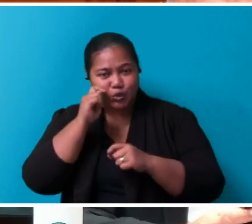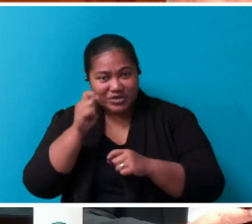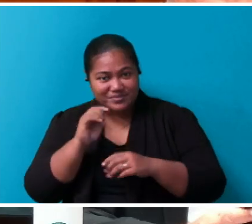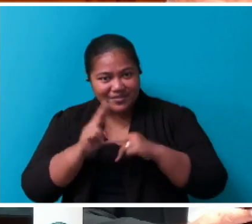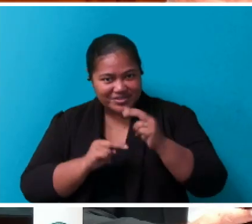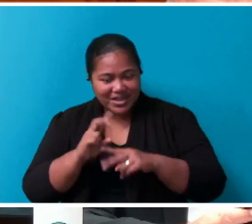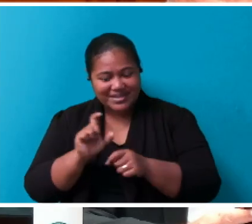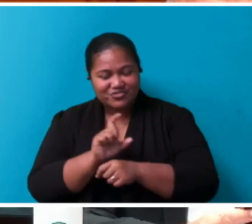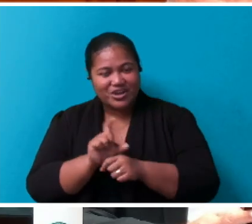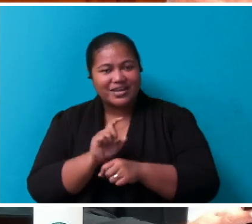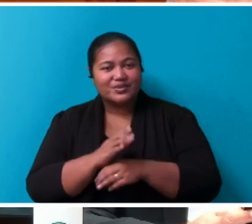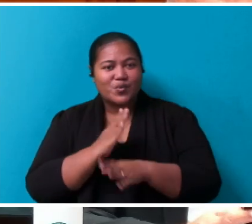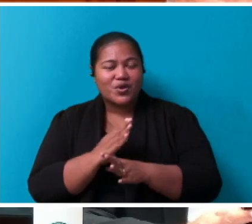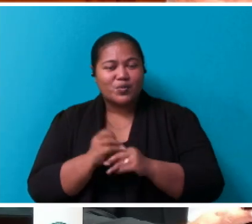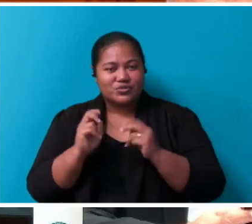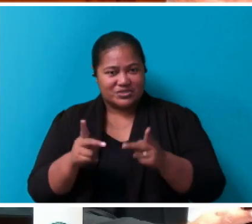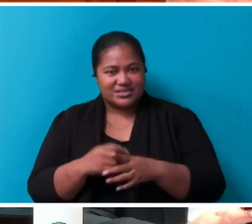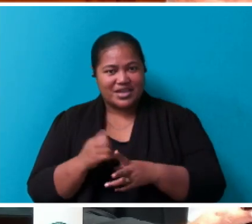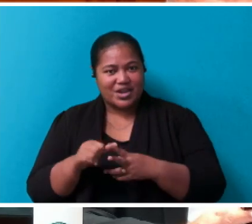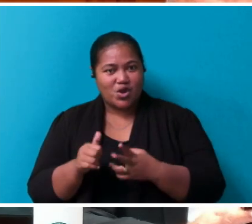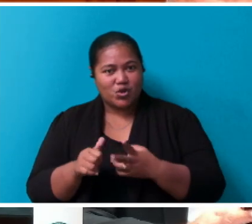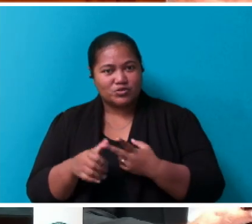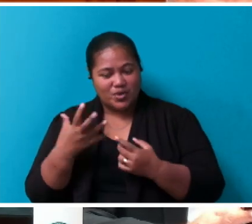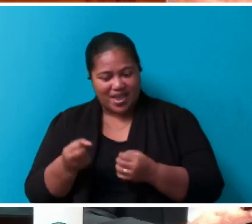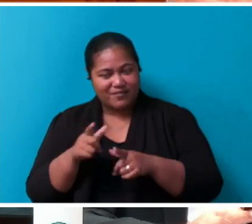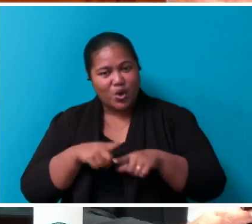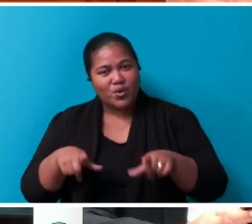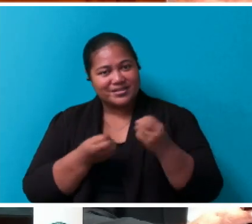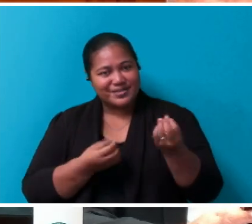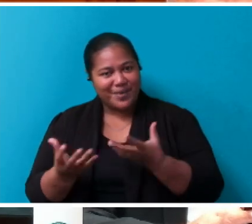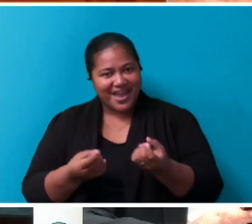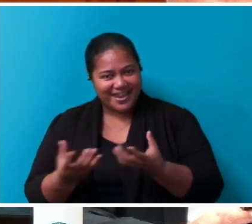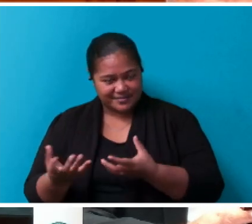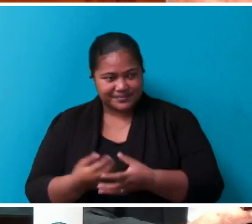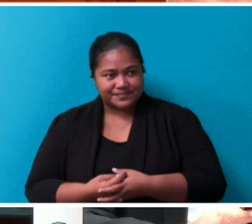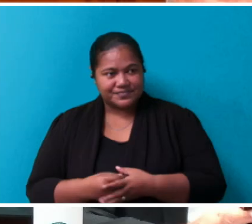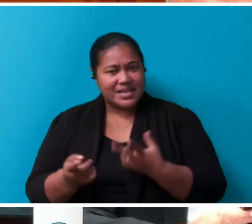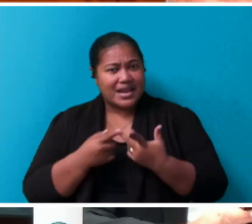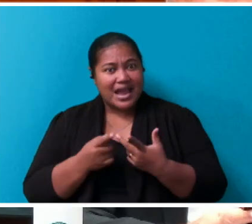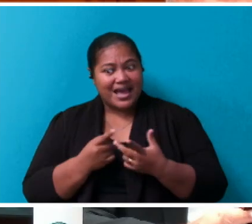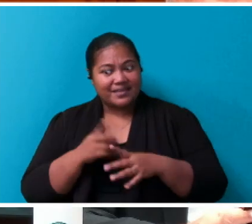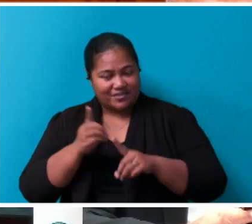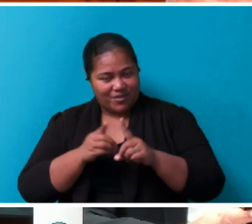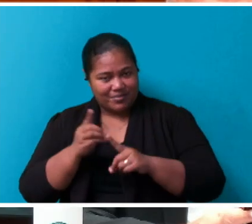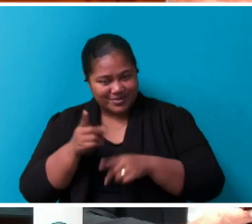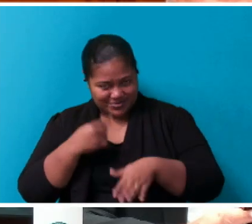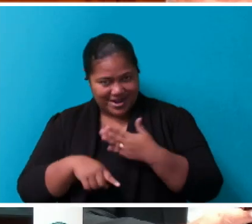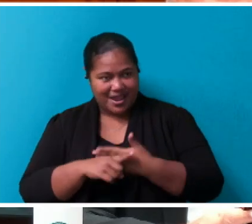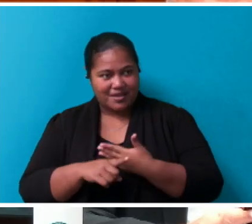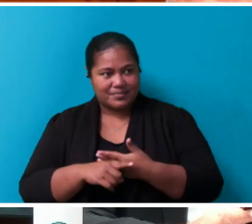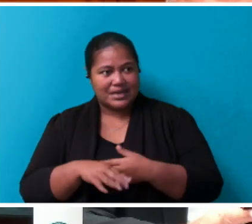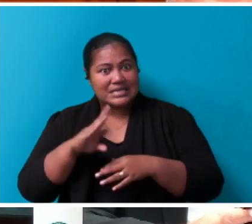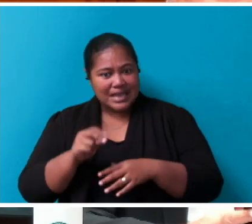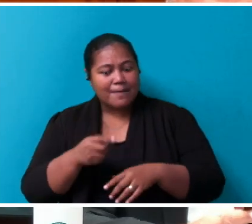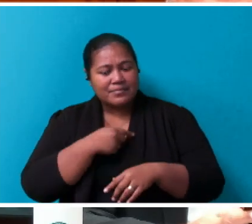create jobs, and stimulate local supply chains. There have been several promising developments, among them a Chinese